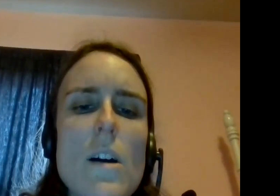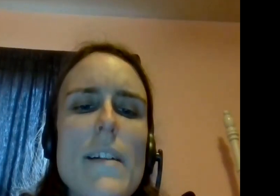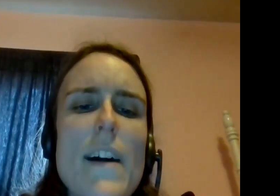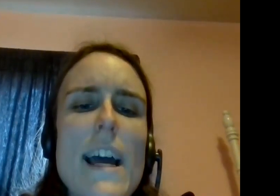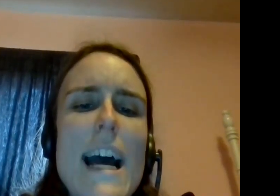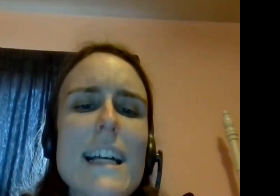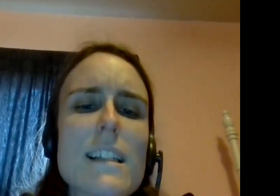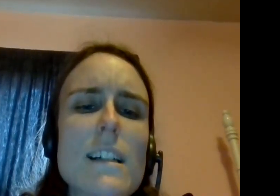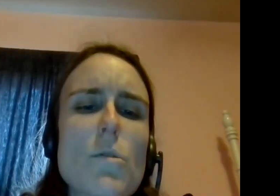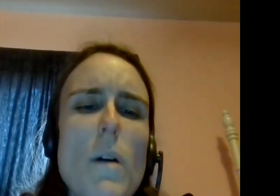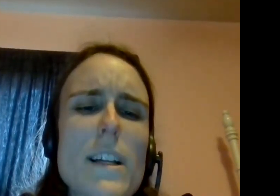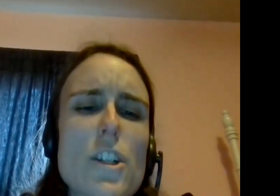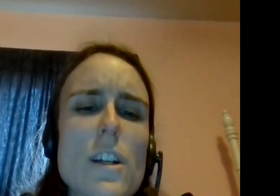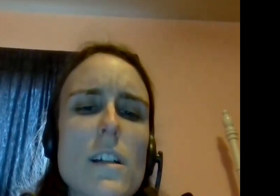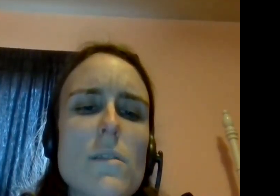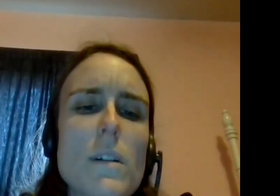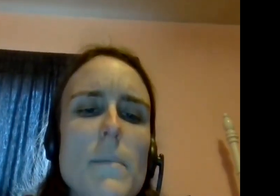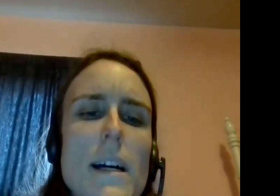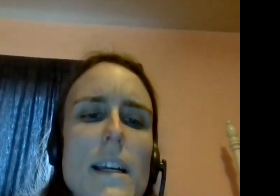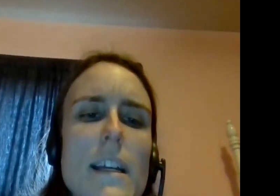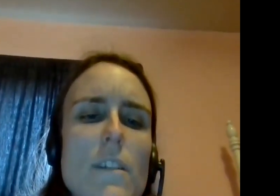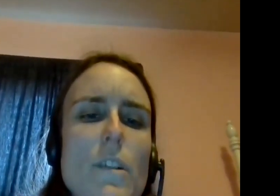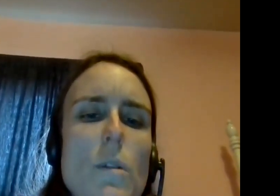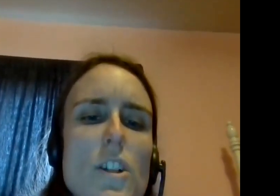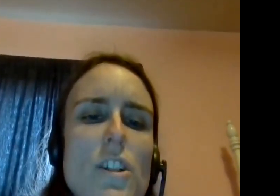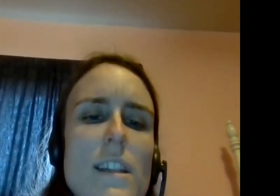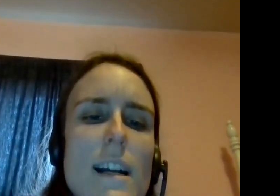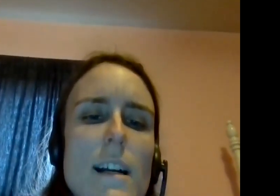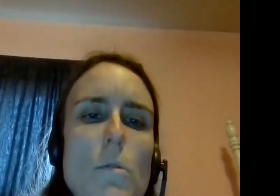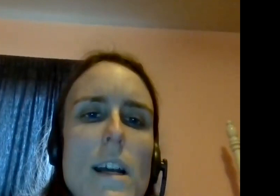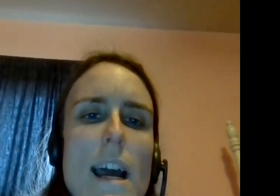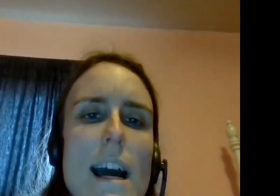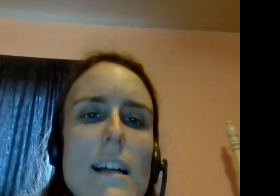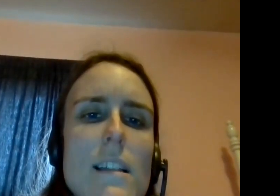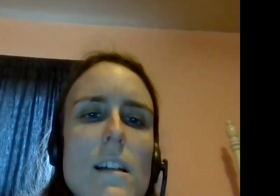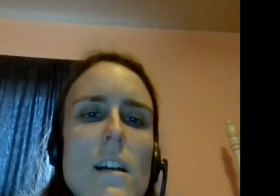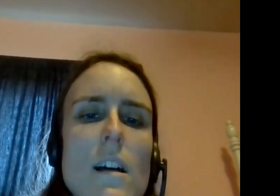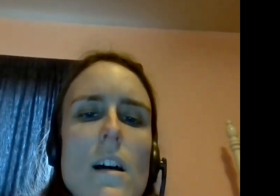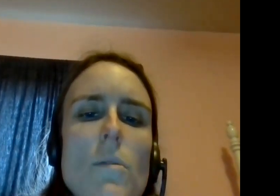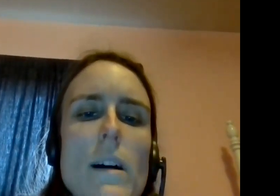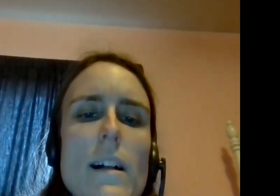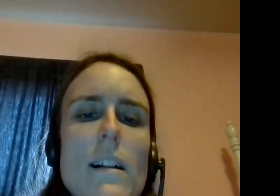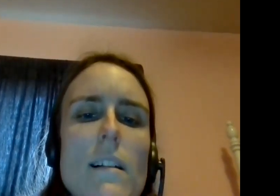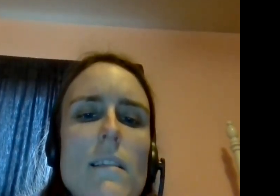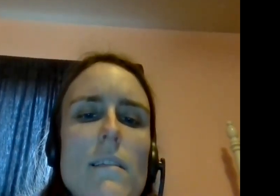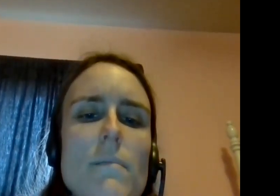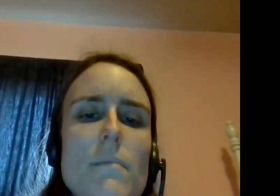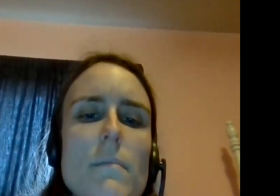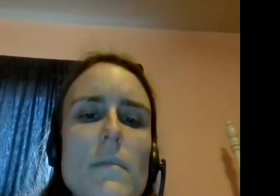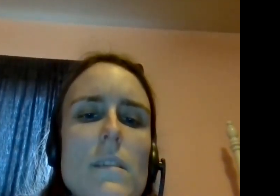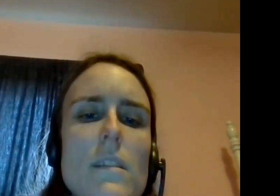So if I ask a question, one of my interview questions that I want to ask,